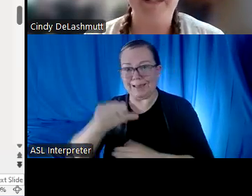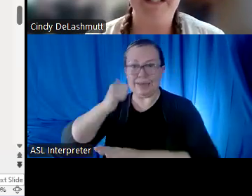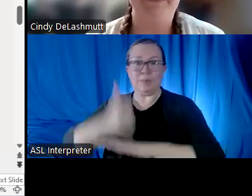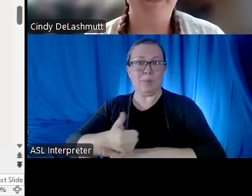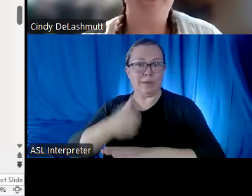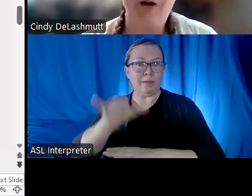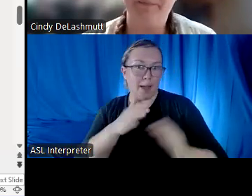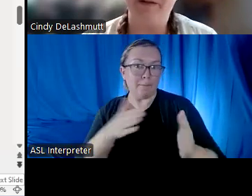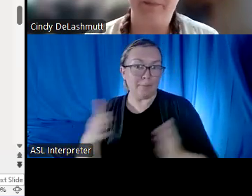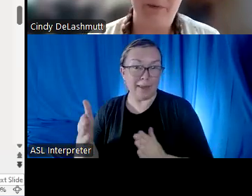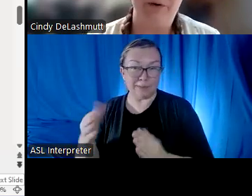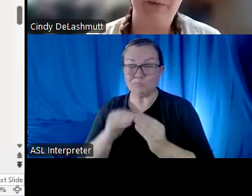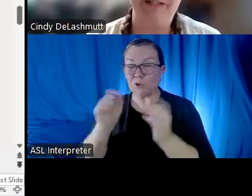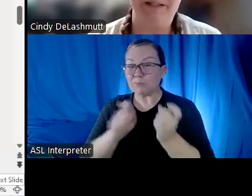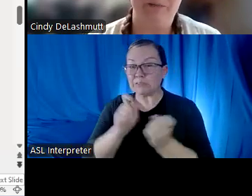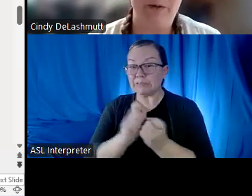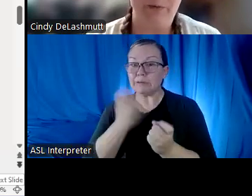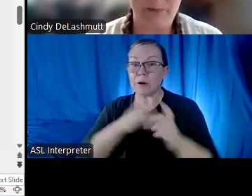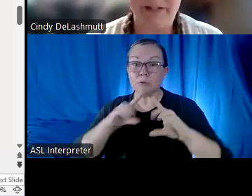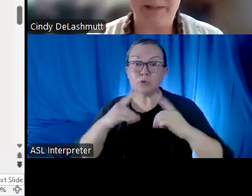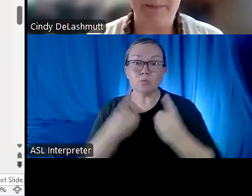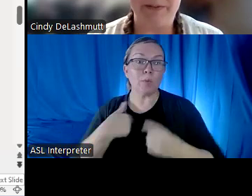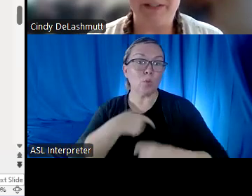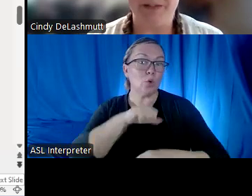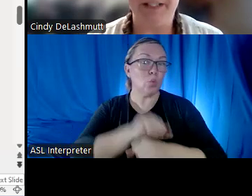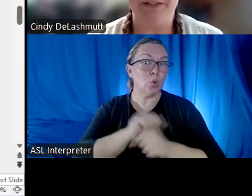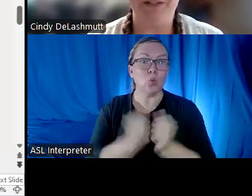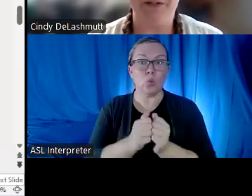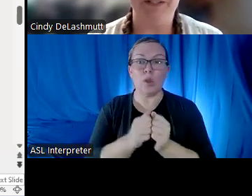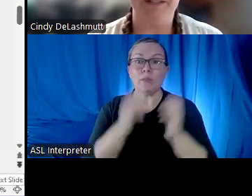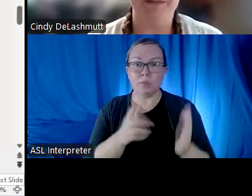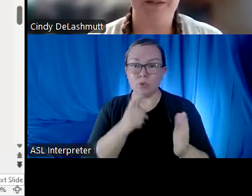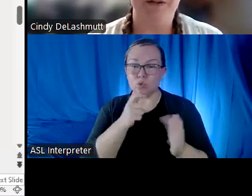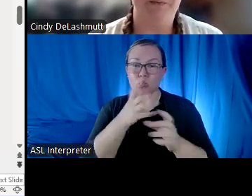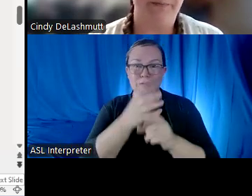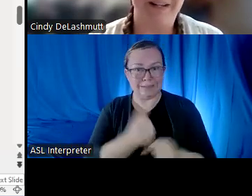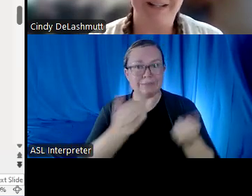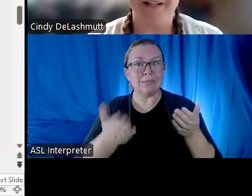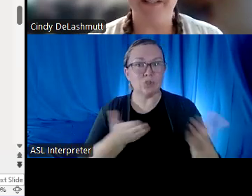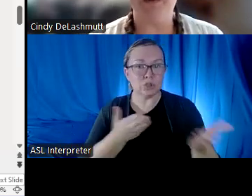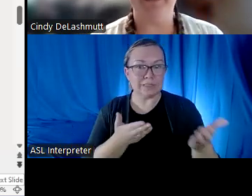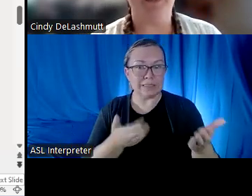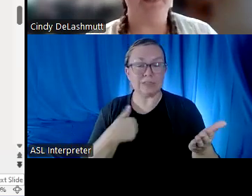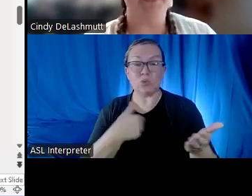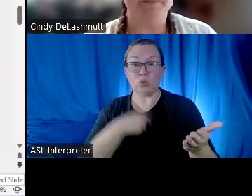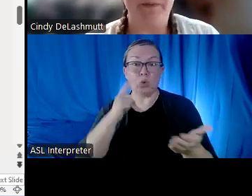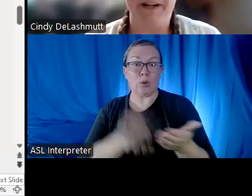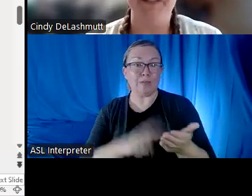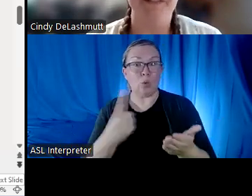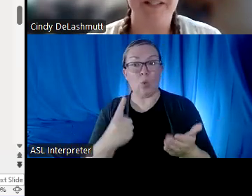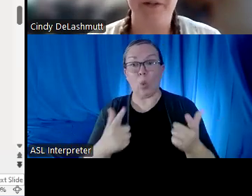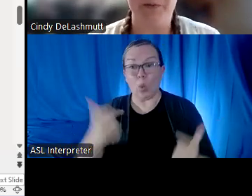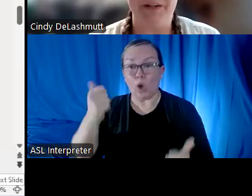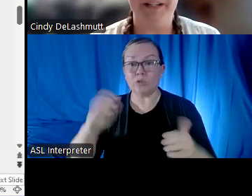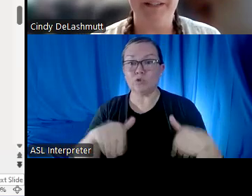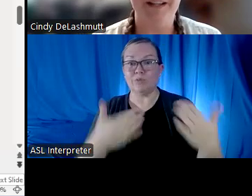More specifically, our department, we work with the person receiving services. We are recognized as one of the largest providers